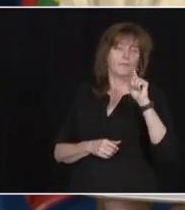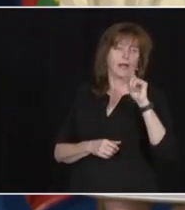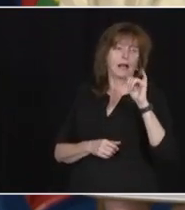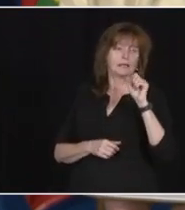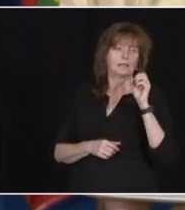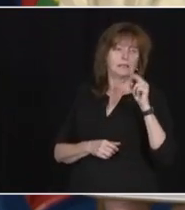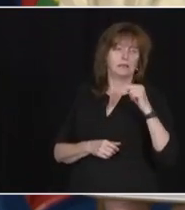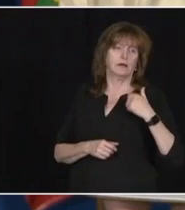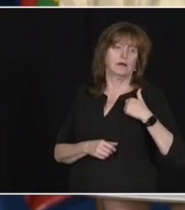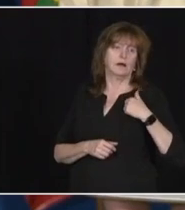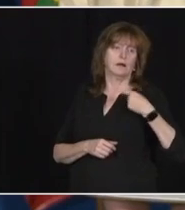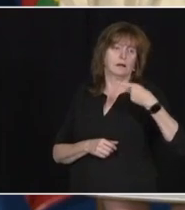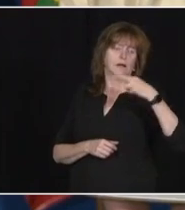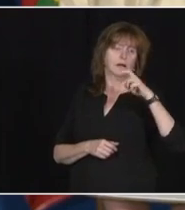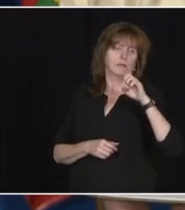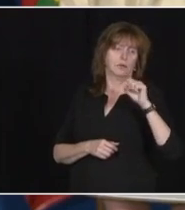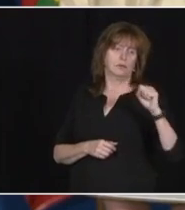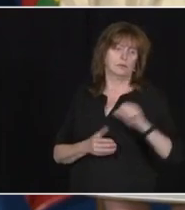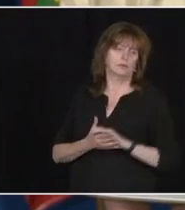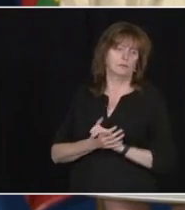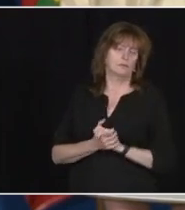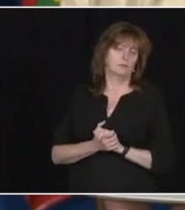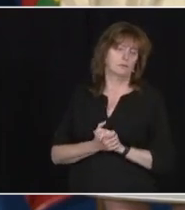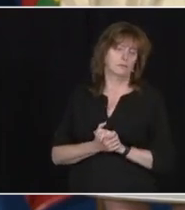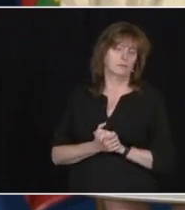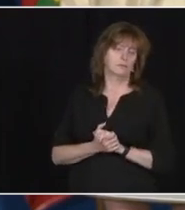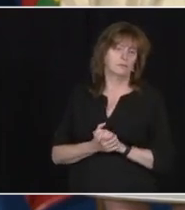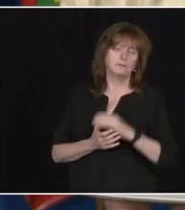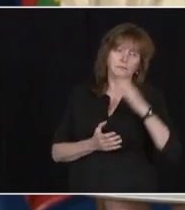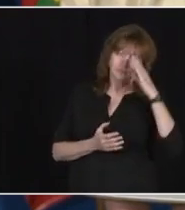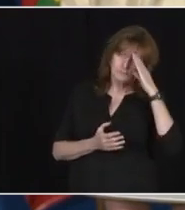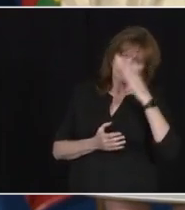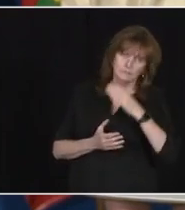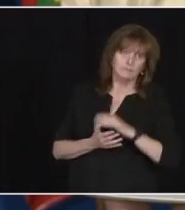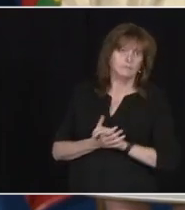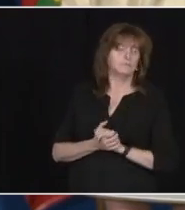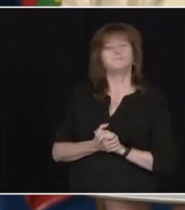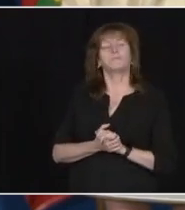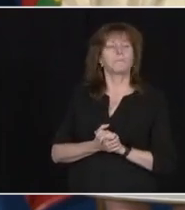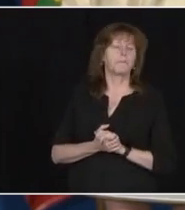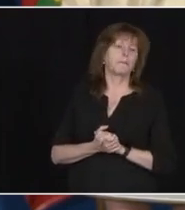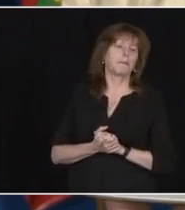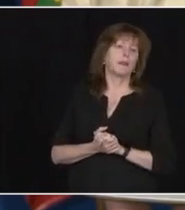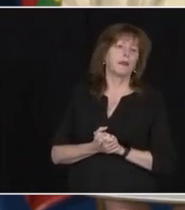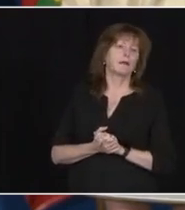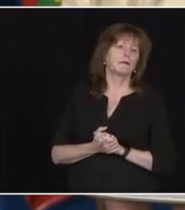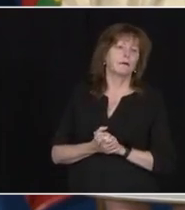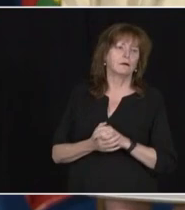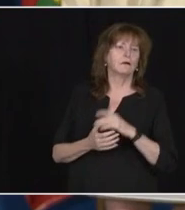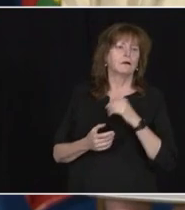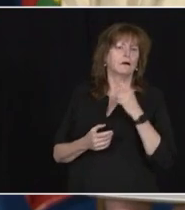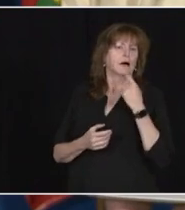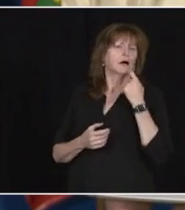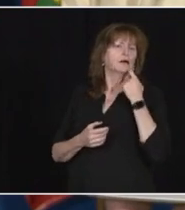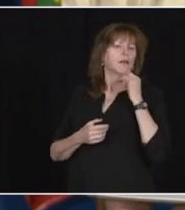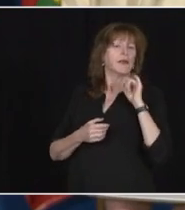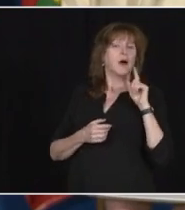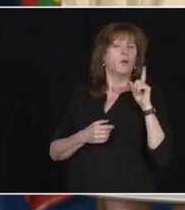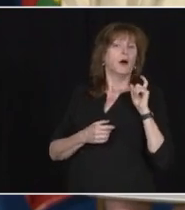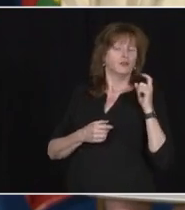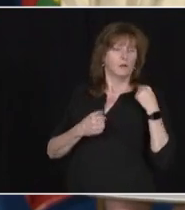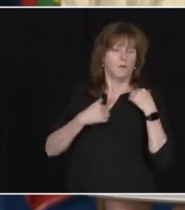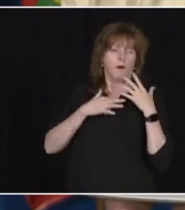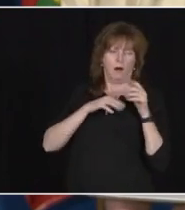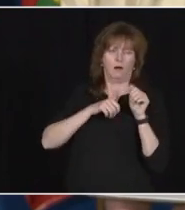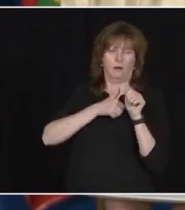ahead. Hi, Premier. Hi, Allison. Just to follow up on Cynthia's question about commercial evictions,